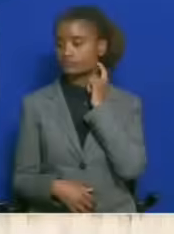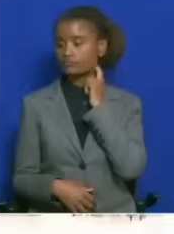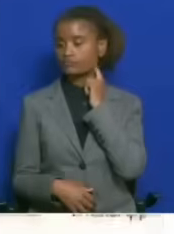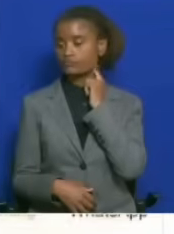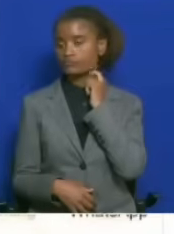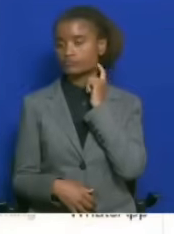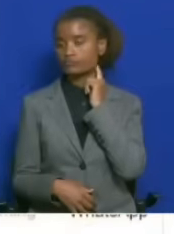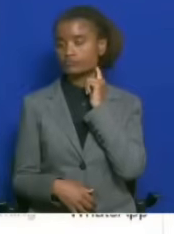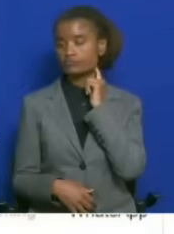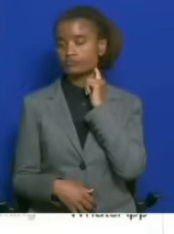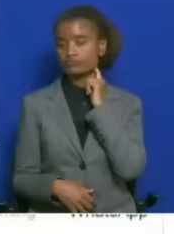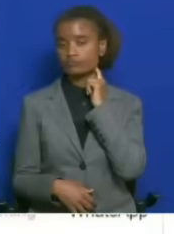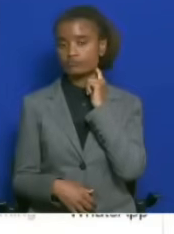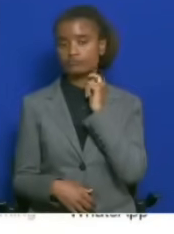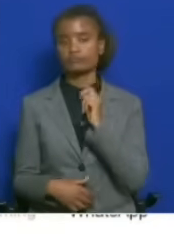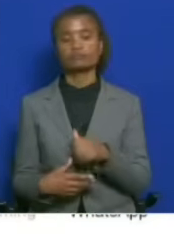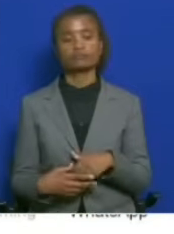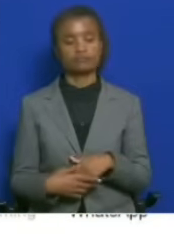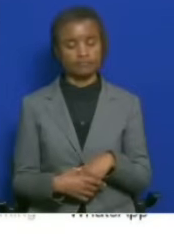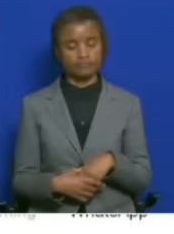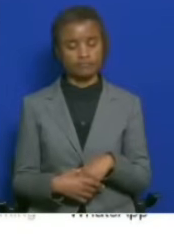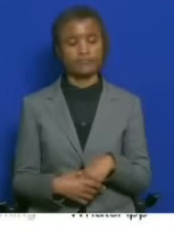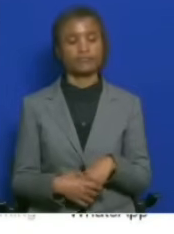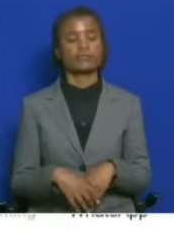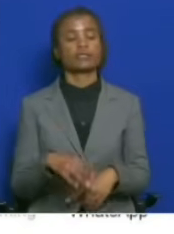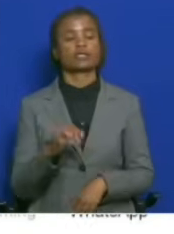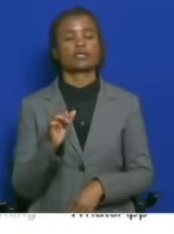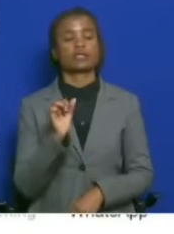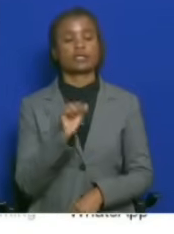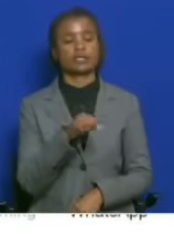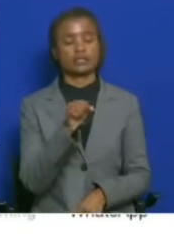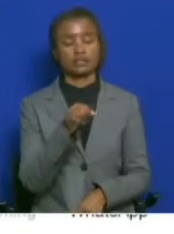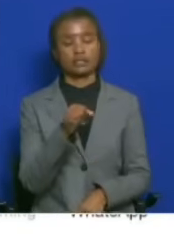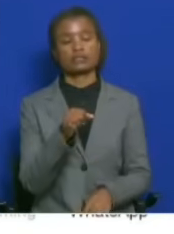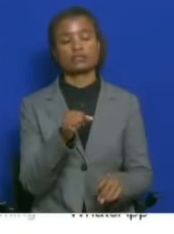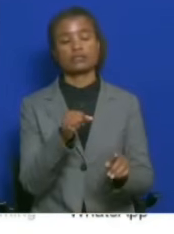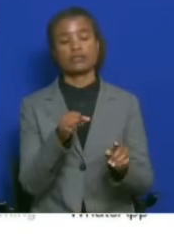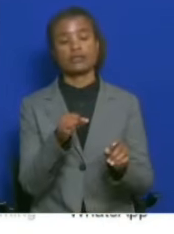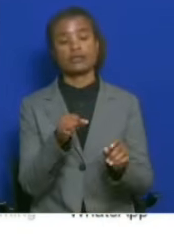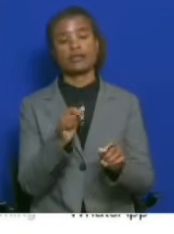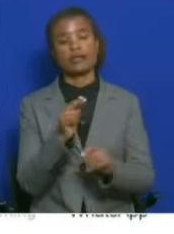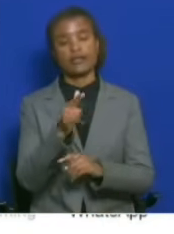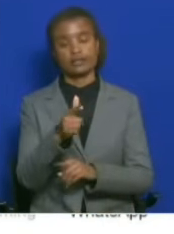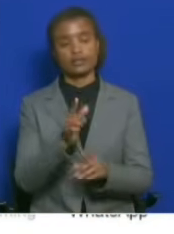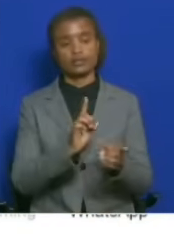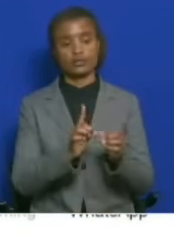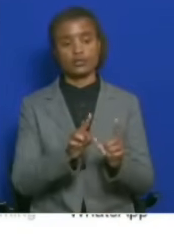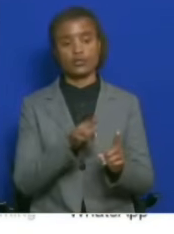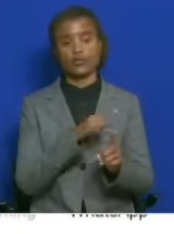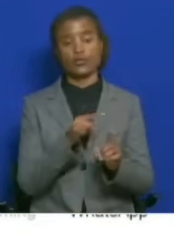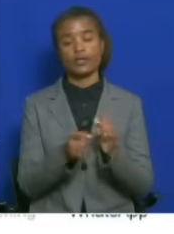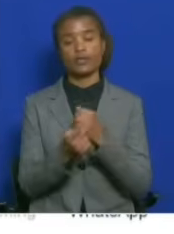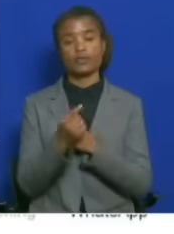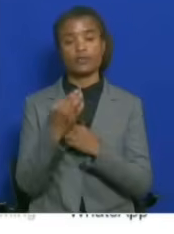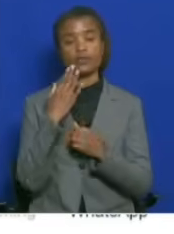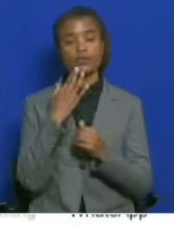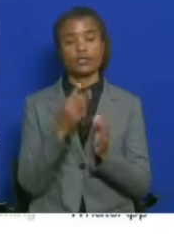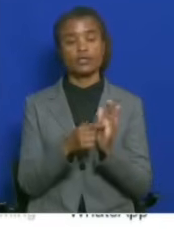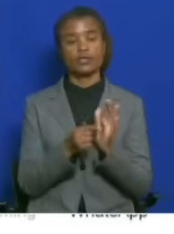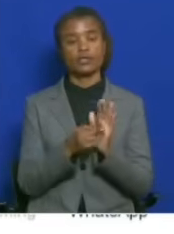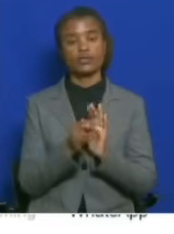yes, I'm going to come back there, I think. All right, I'm coming thank back you. there. You just skipped ahead. It's on the 28th of May. So I'm just trying to go day by day for